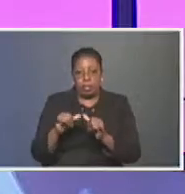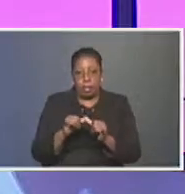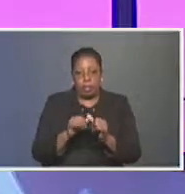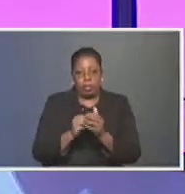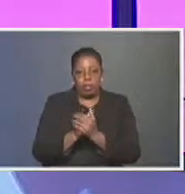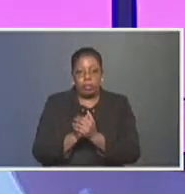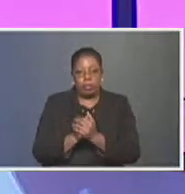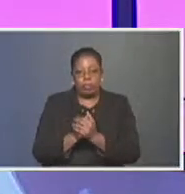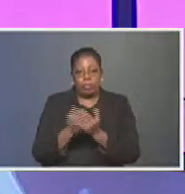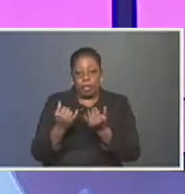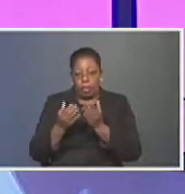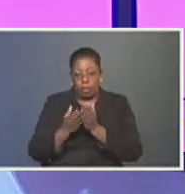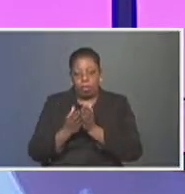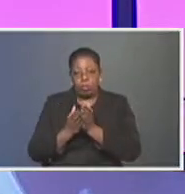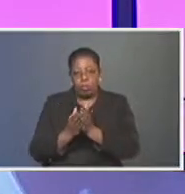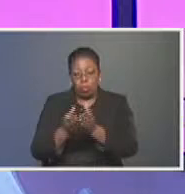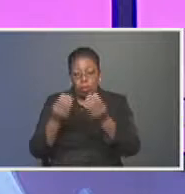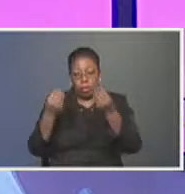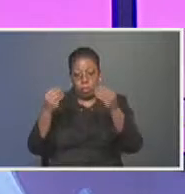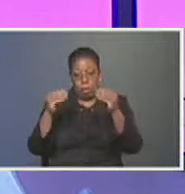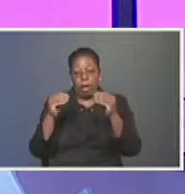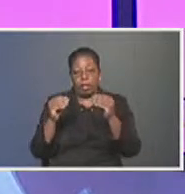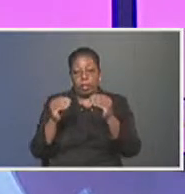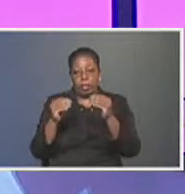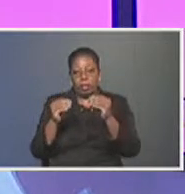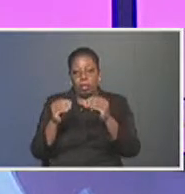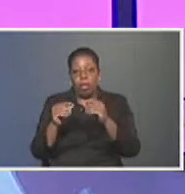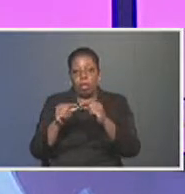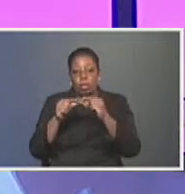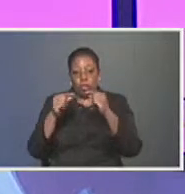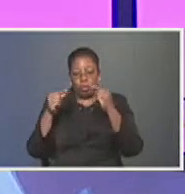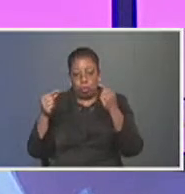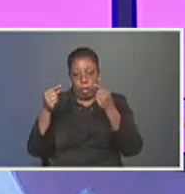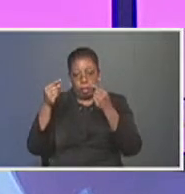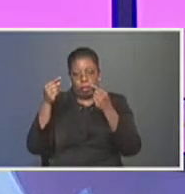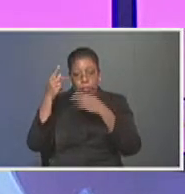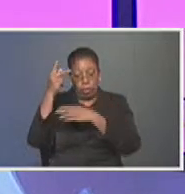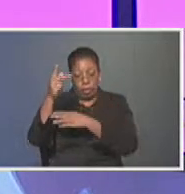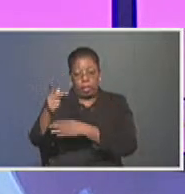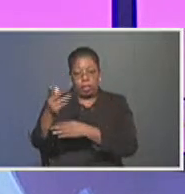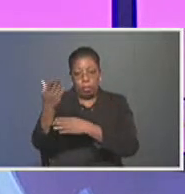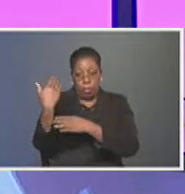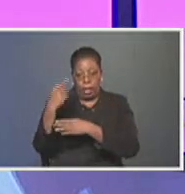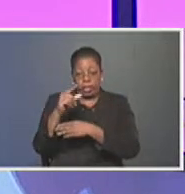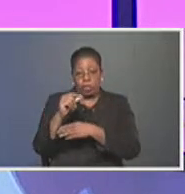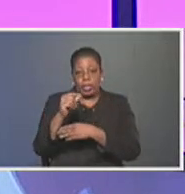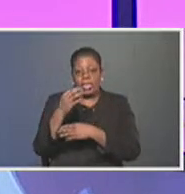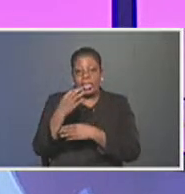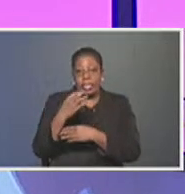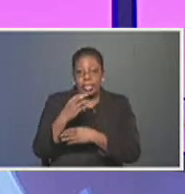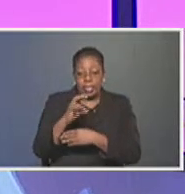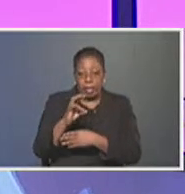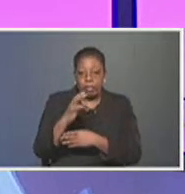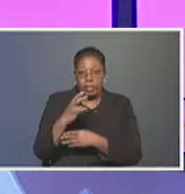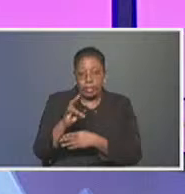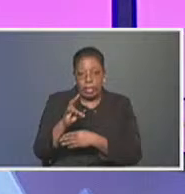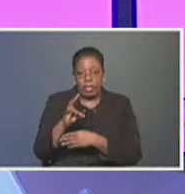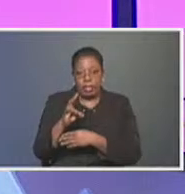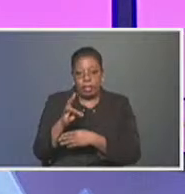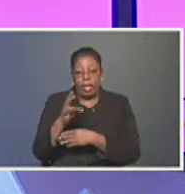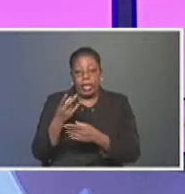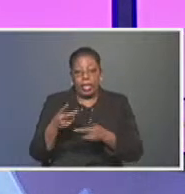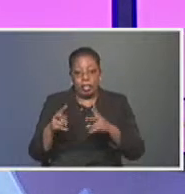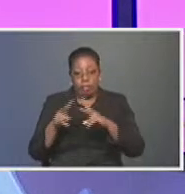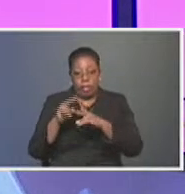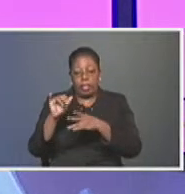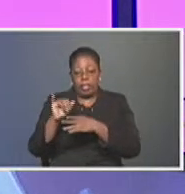The cruise and charter markets holds great potential, and the numbers prove it. Back in 2017, Global Newswire pegged the value of the